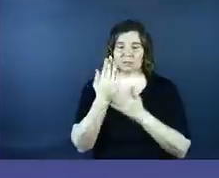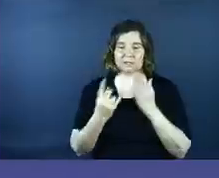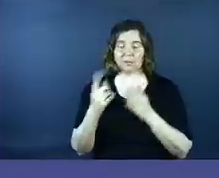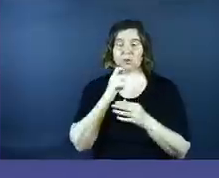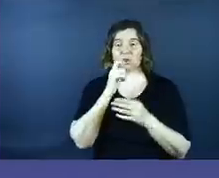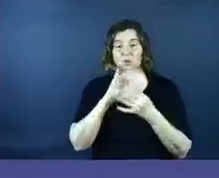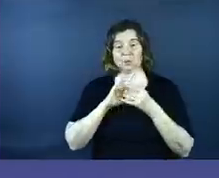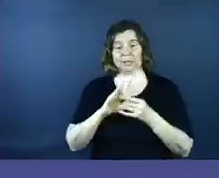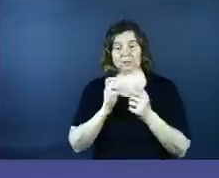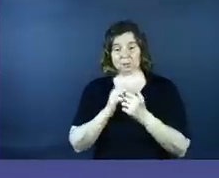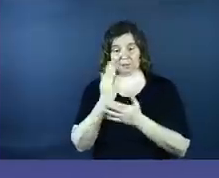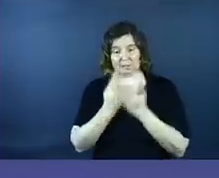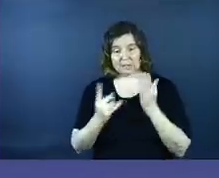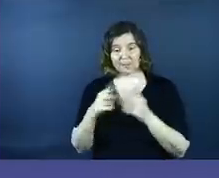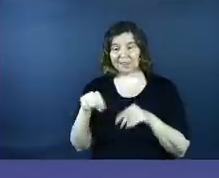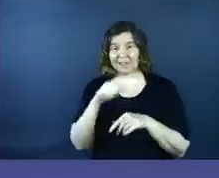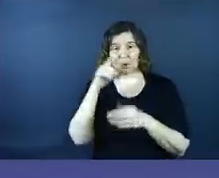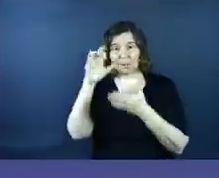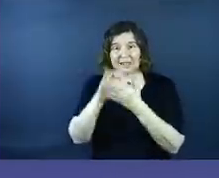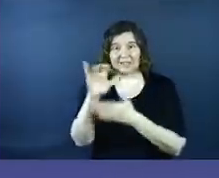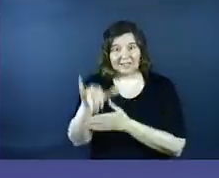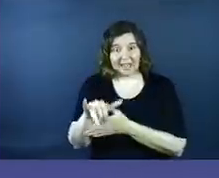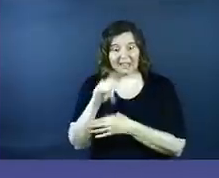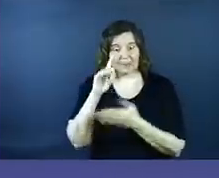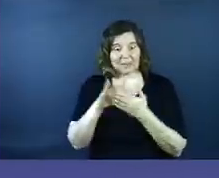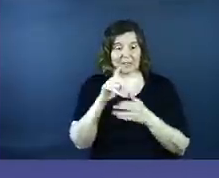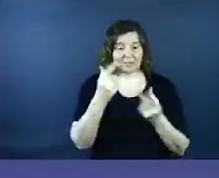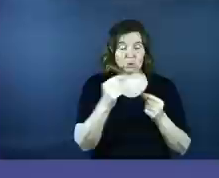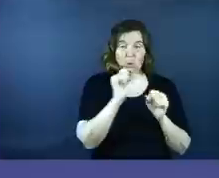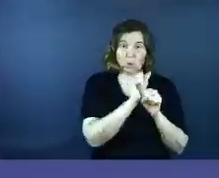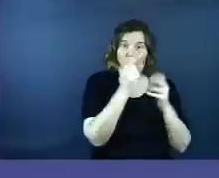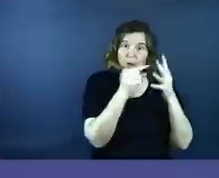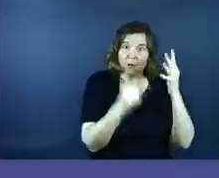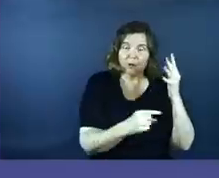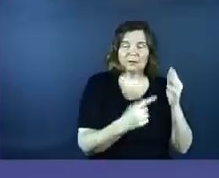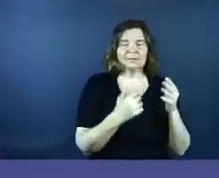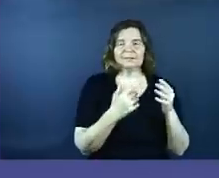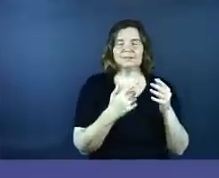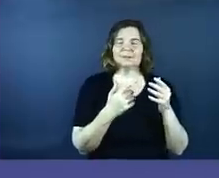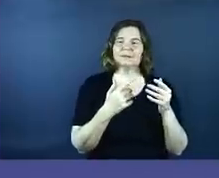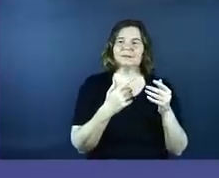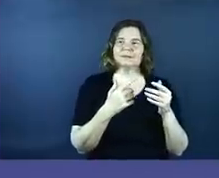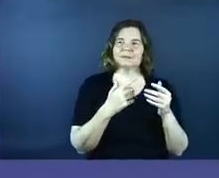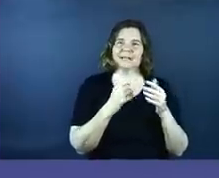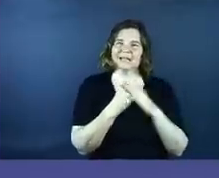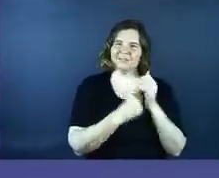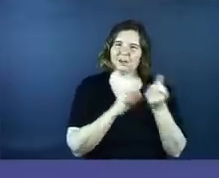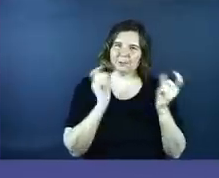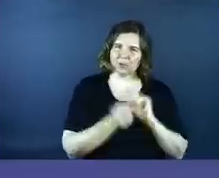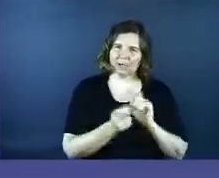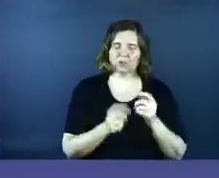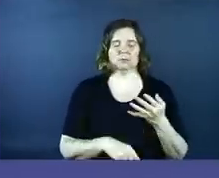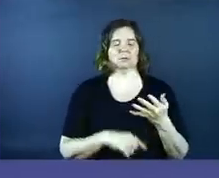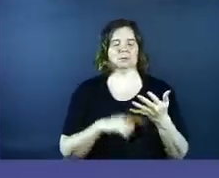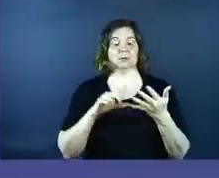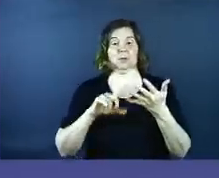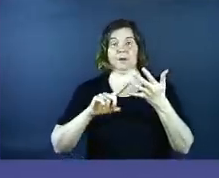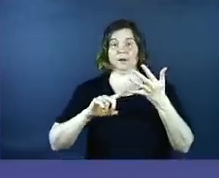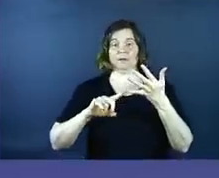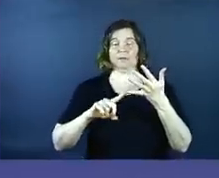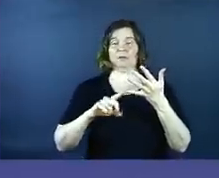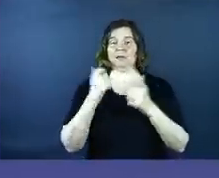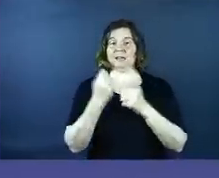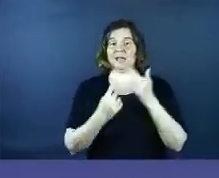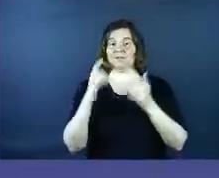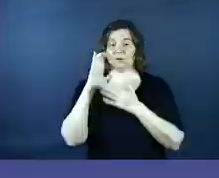or you're in relationship with somebody and they don't believe that, they believe you got to do works, it's a fundamental change. Number five is,